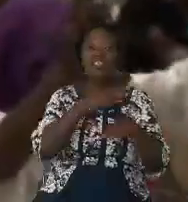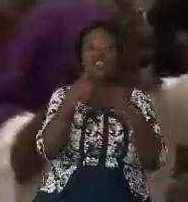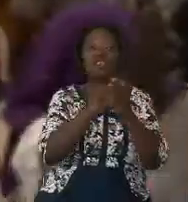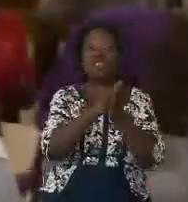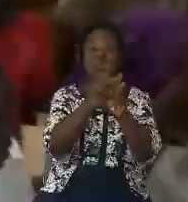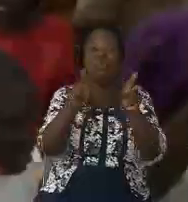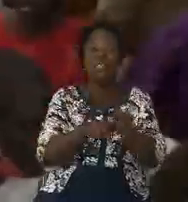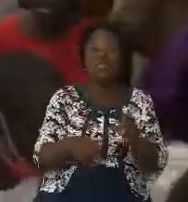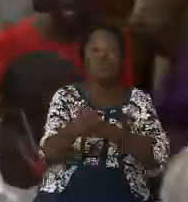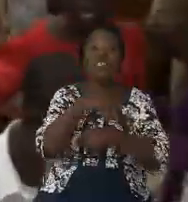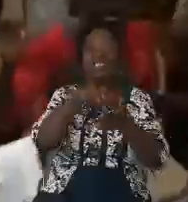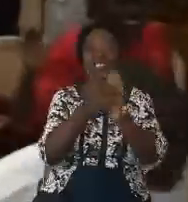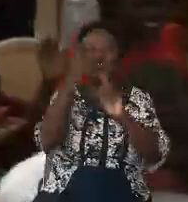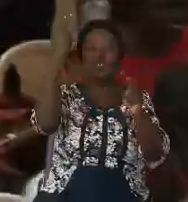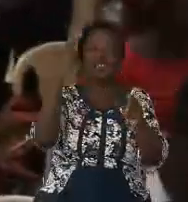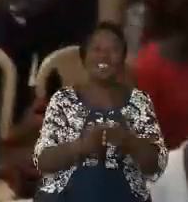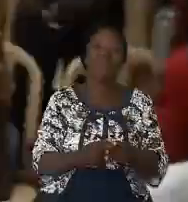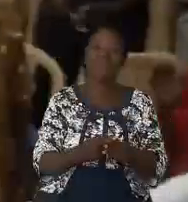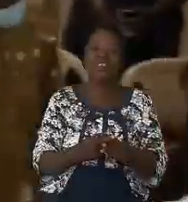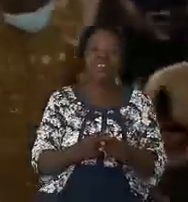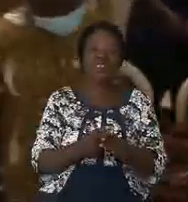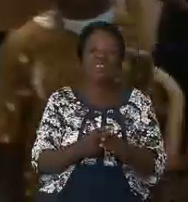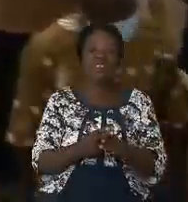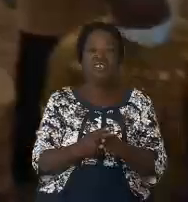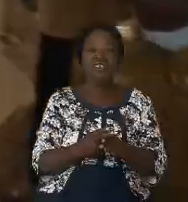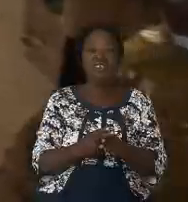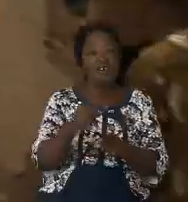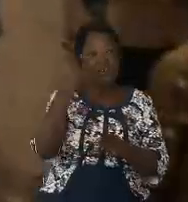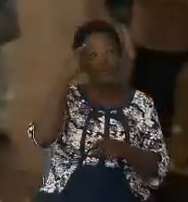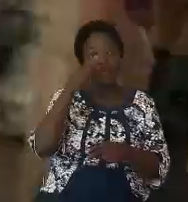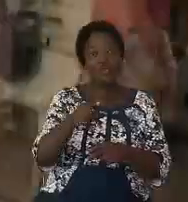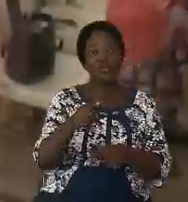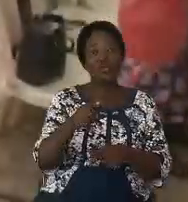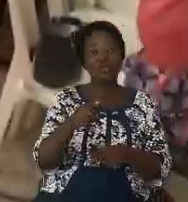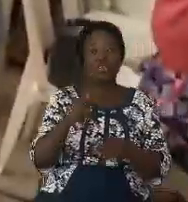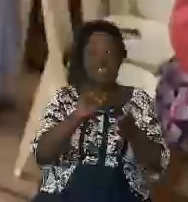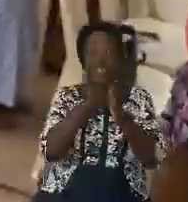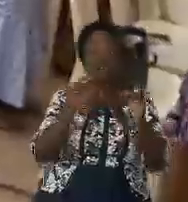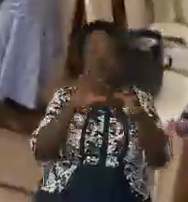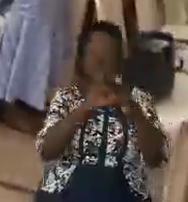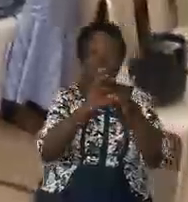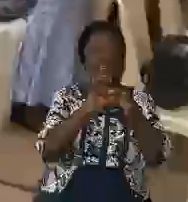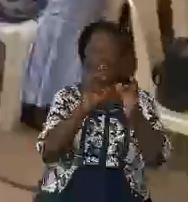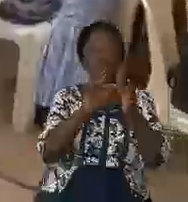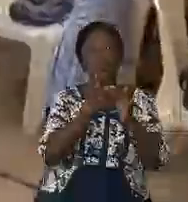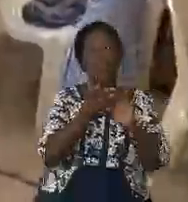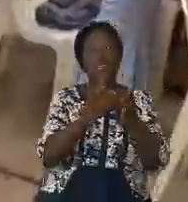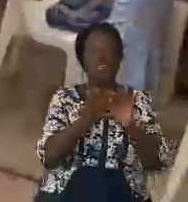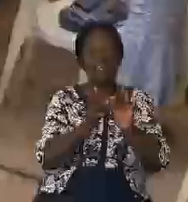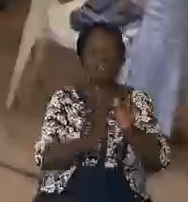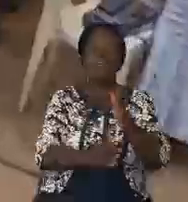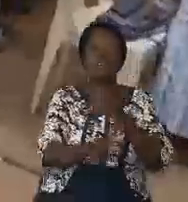Amen. Amen in this whole arena today. In Jesus' name. Amen. For you